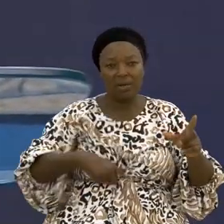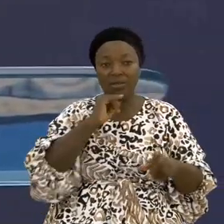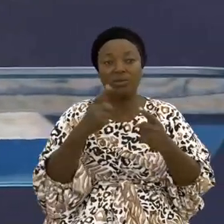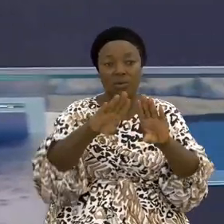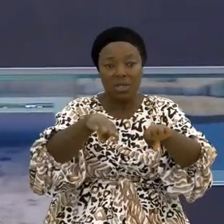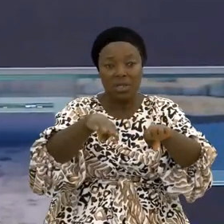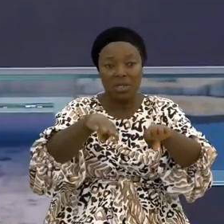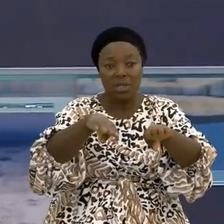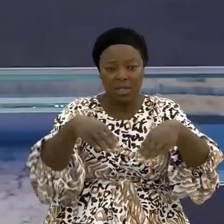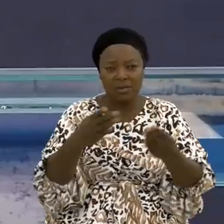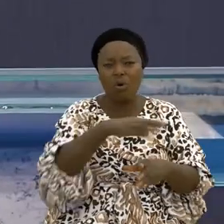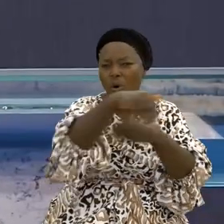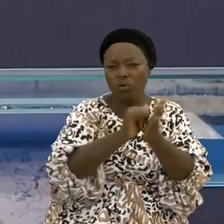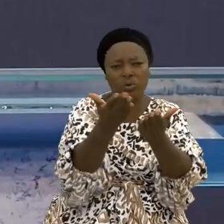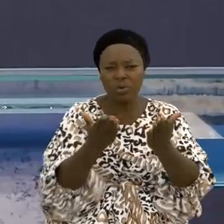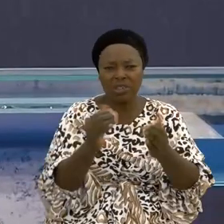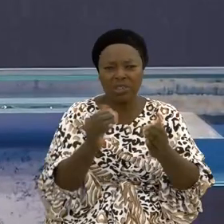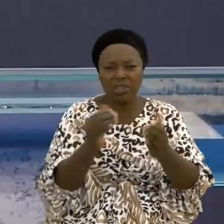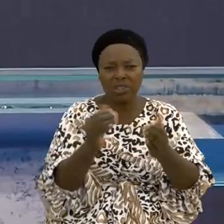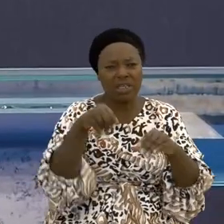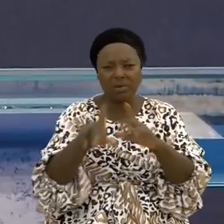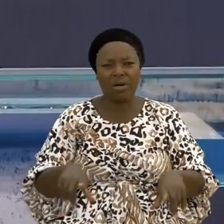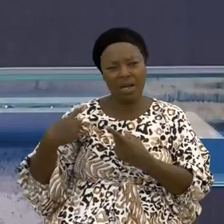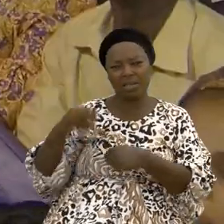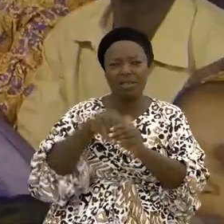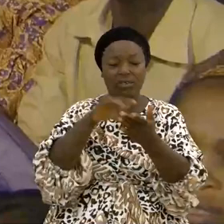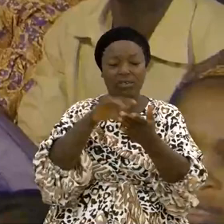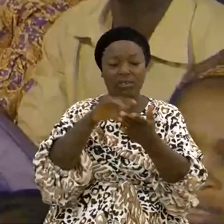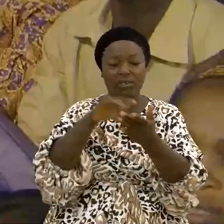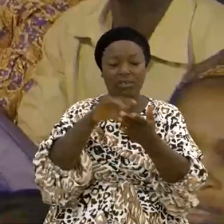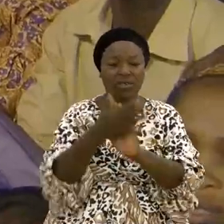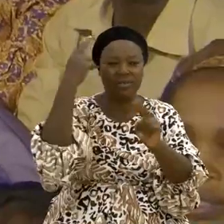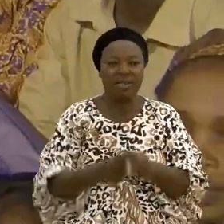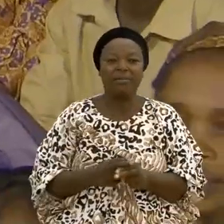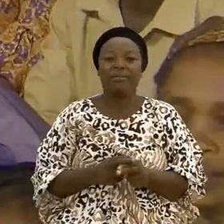you all those desires in your heart in Jesus' name.